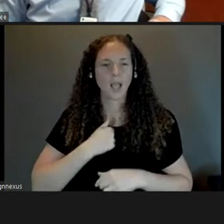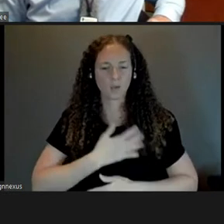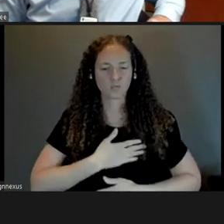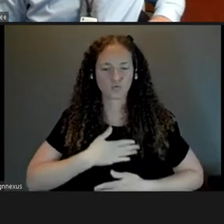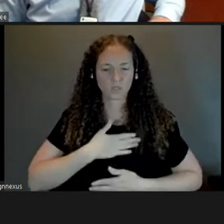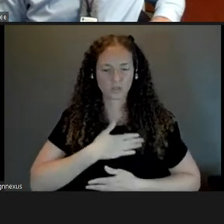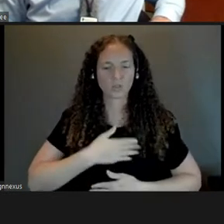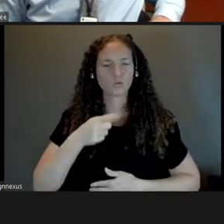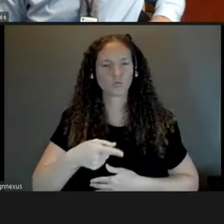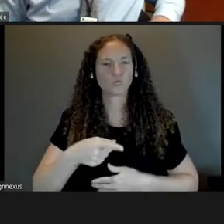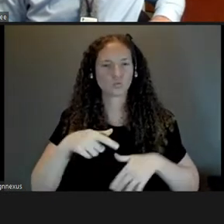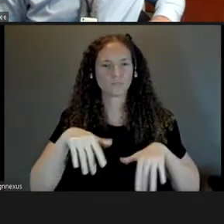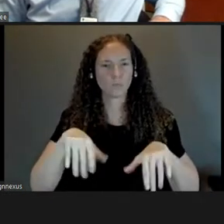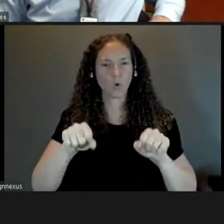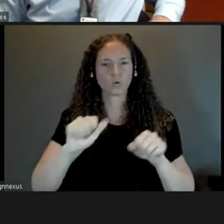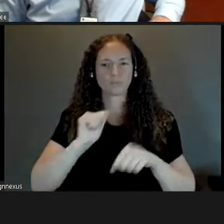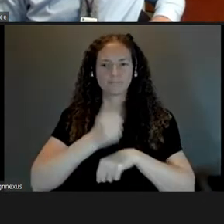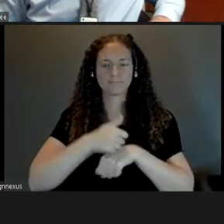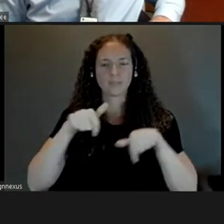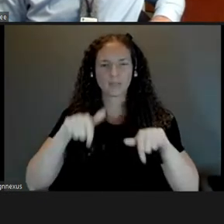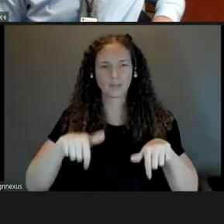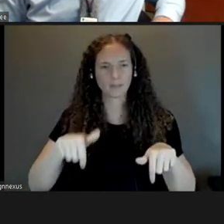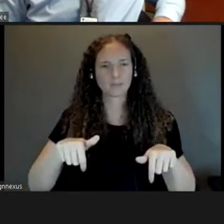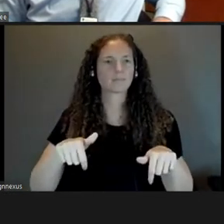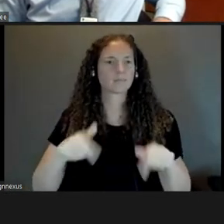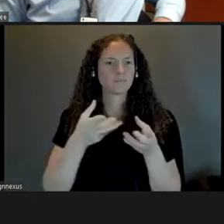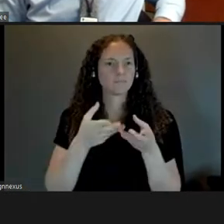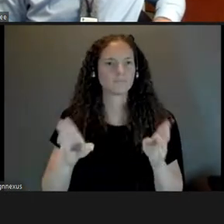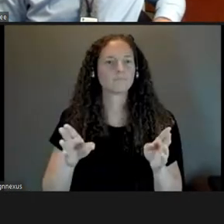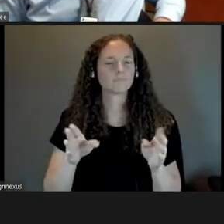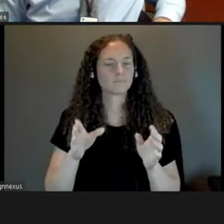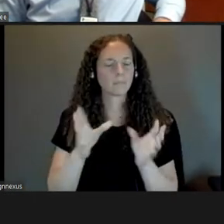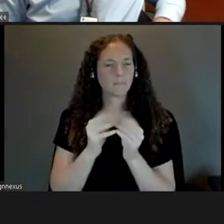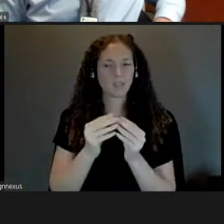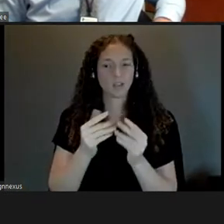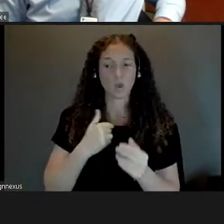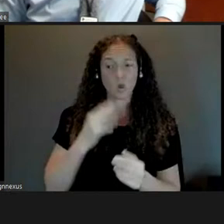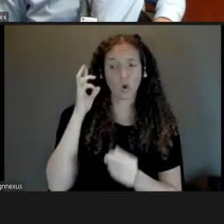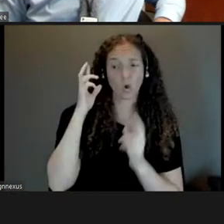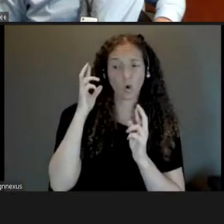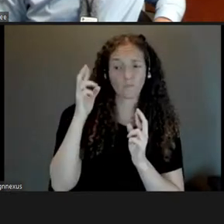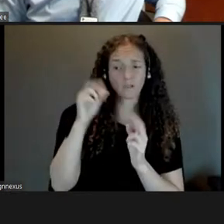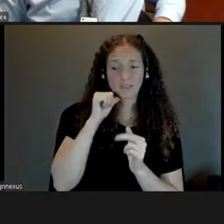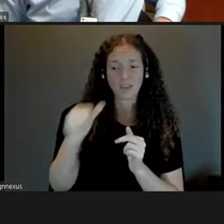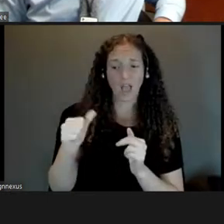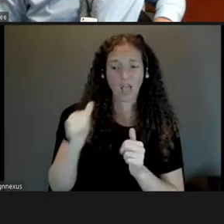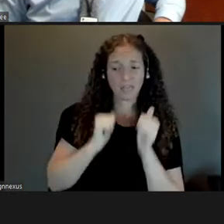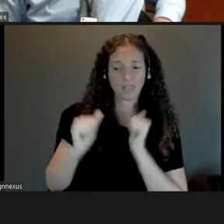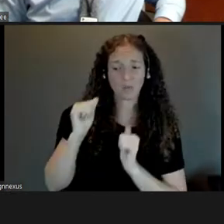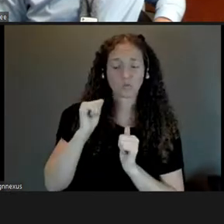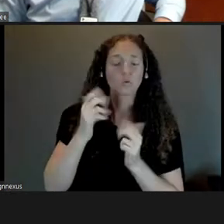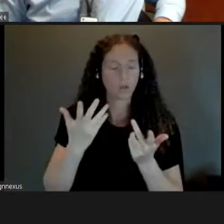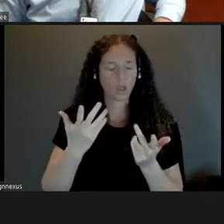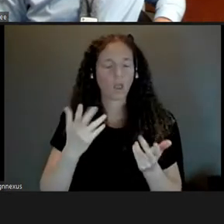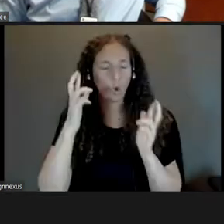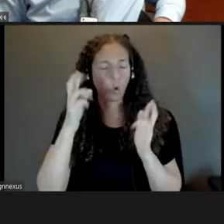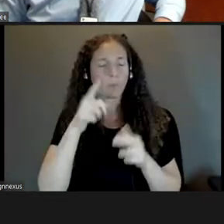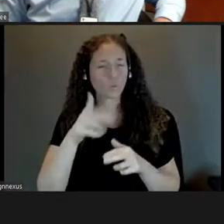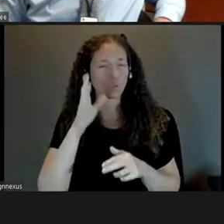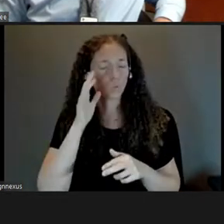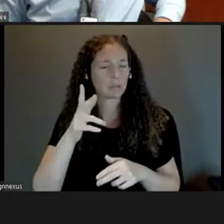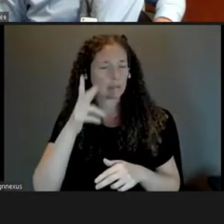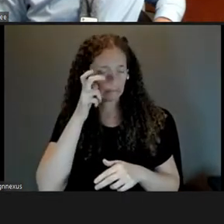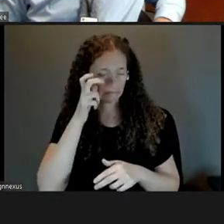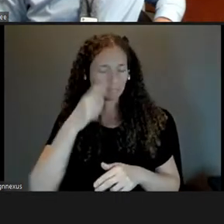forum. I really hope it's not for theater. I hope it's actually used to listen to your loyal riders. Since moving